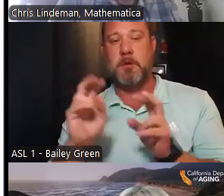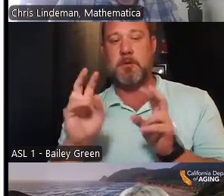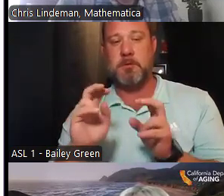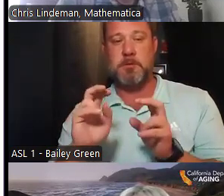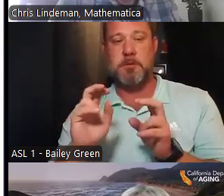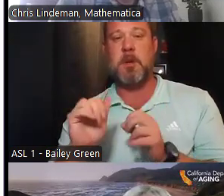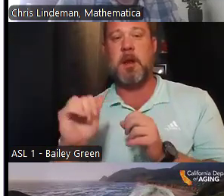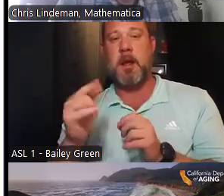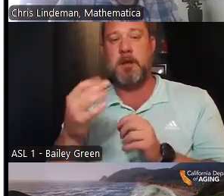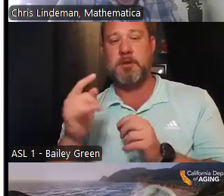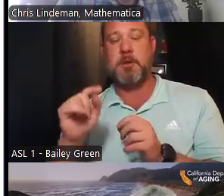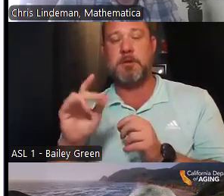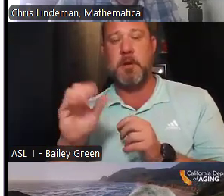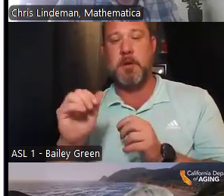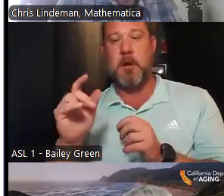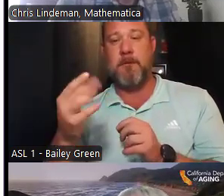at aging.ca.gov.